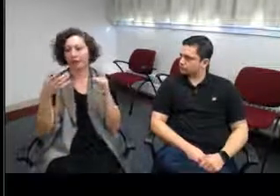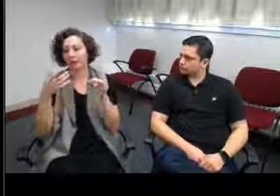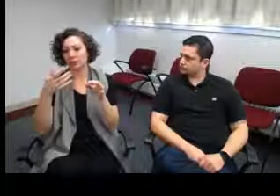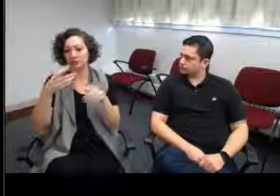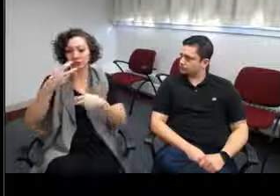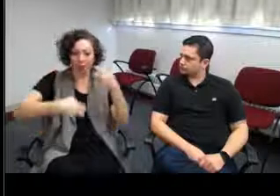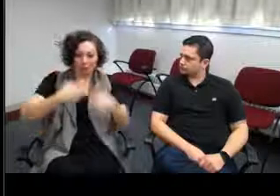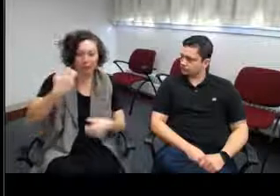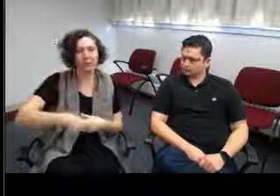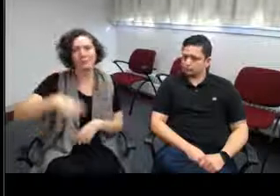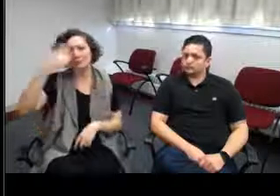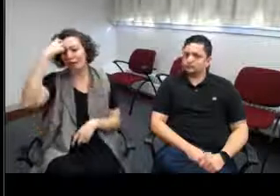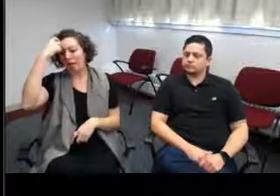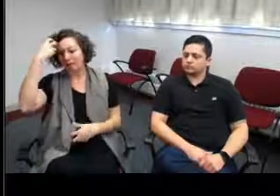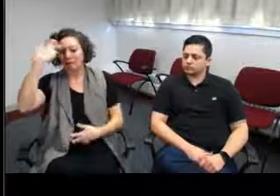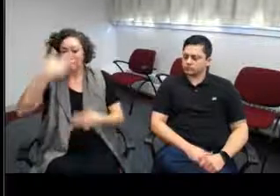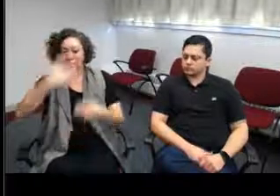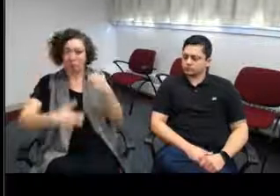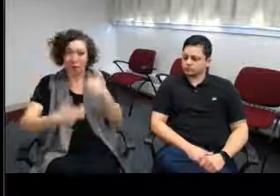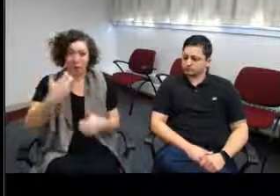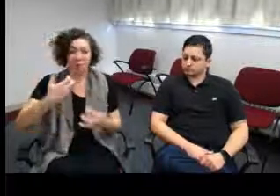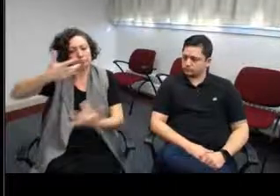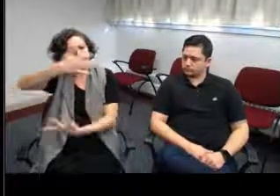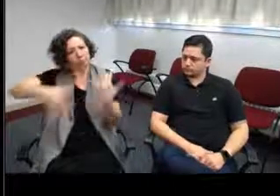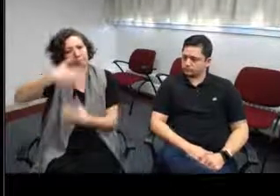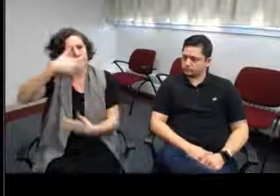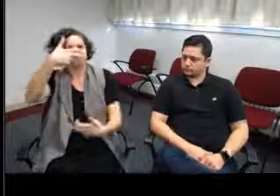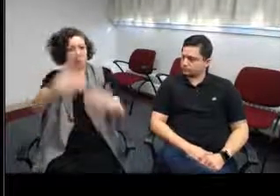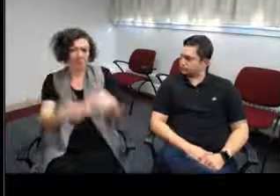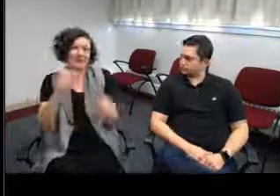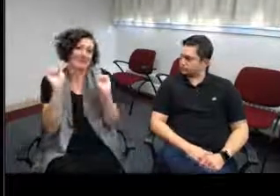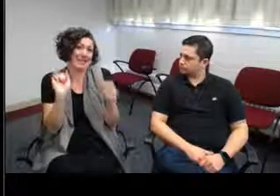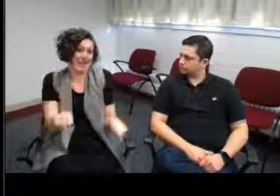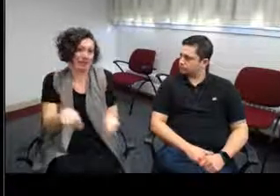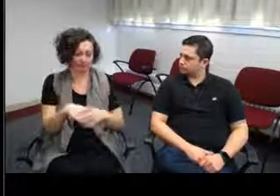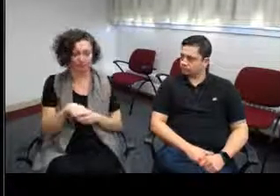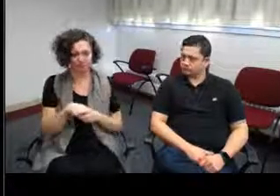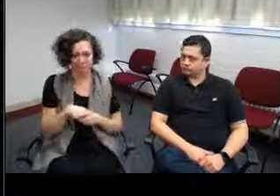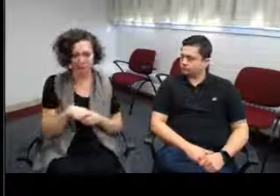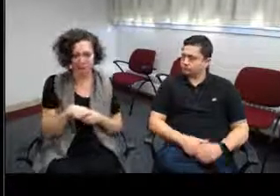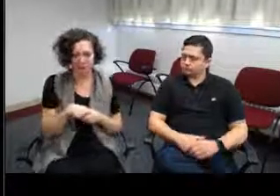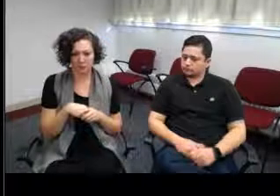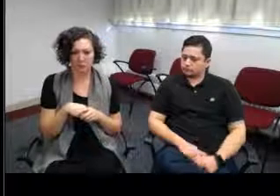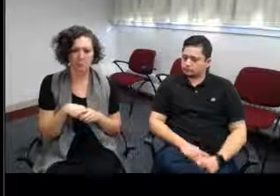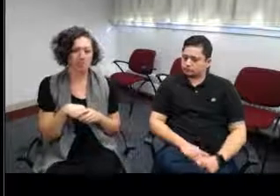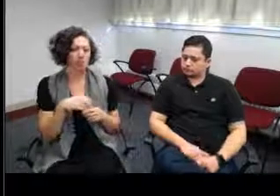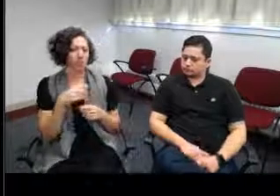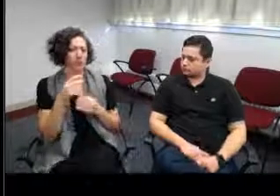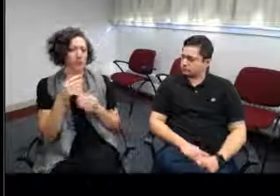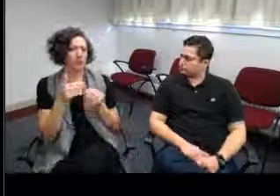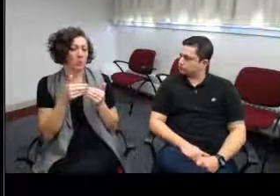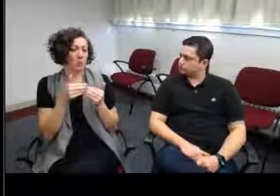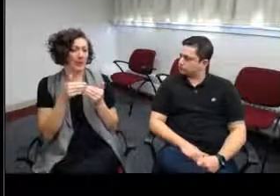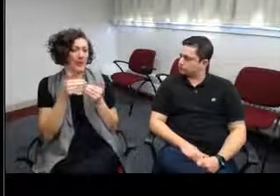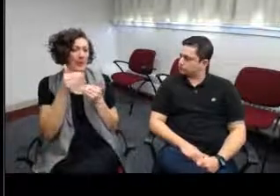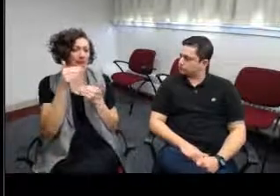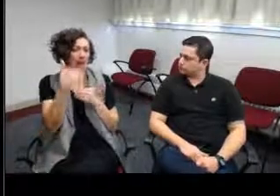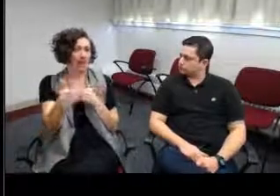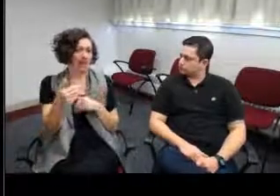is not exposed to any type of language, it leads to cognitive issues, social, emotional